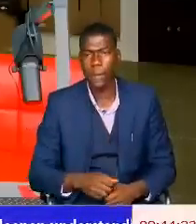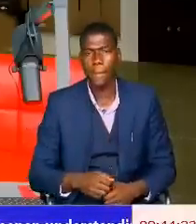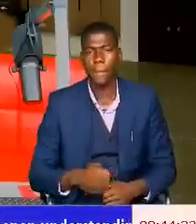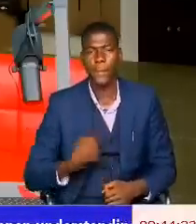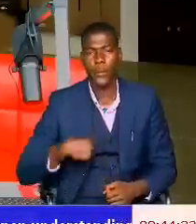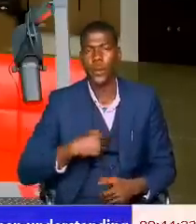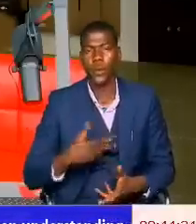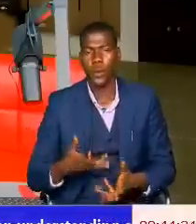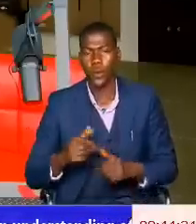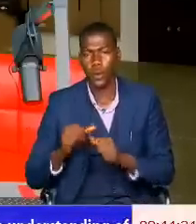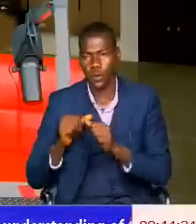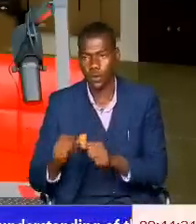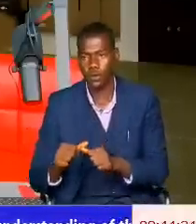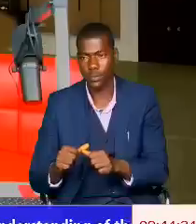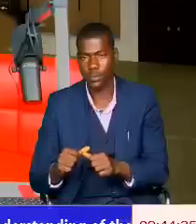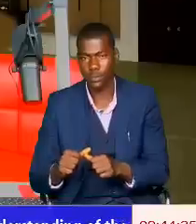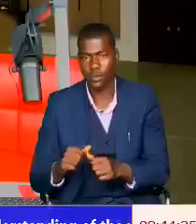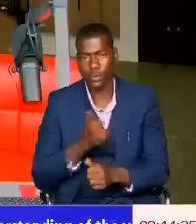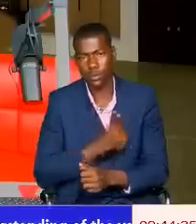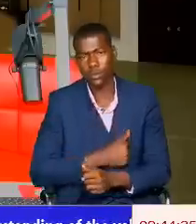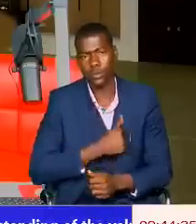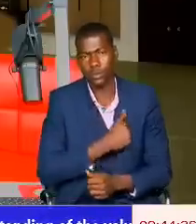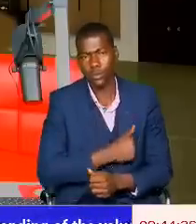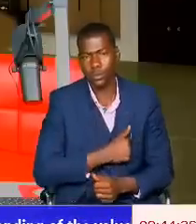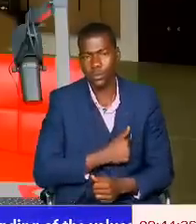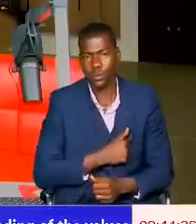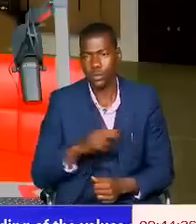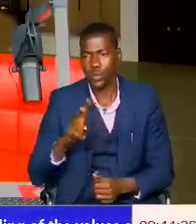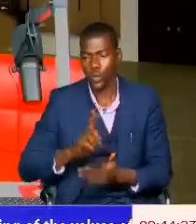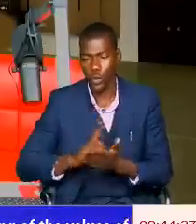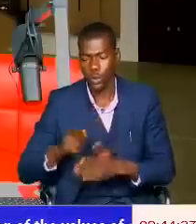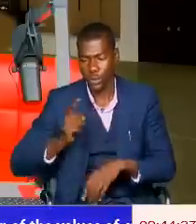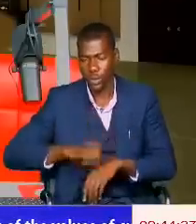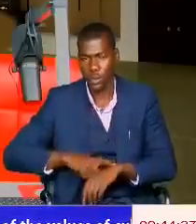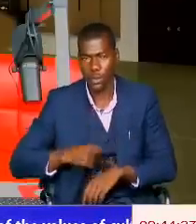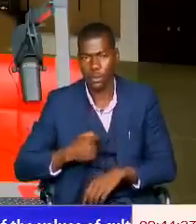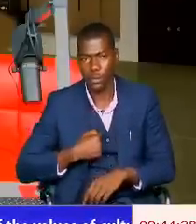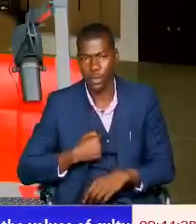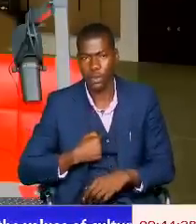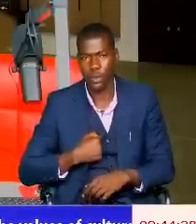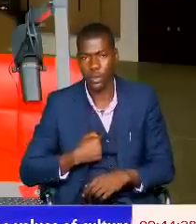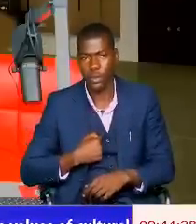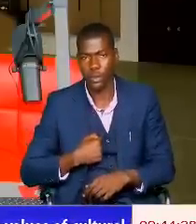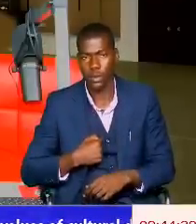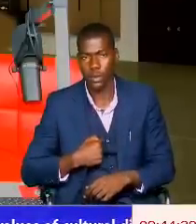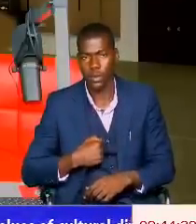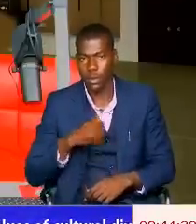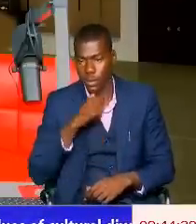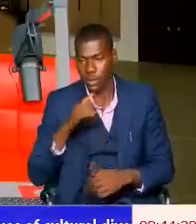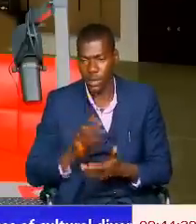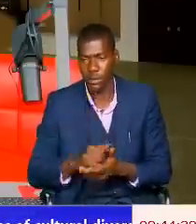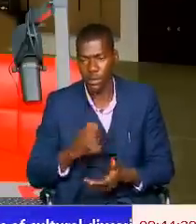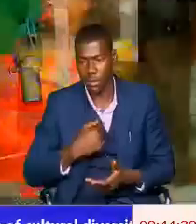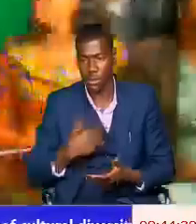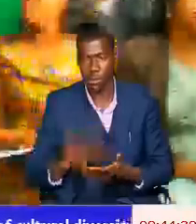won't continue. You understand? In 2 weeks' time, me too, nobody say I get the money for ground because of people who